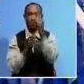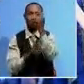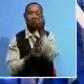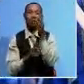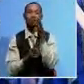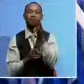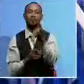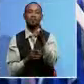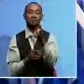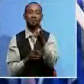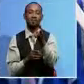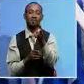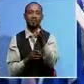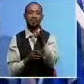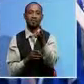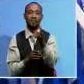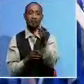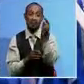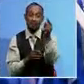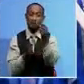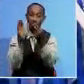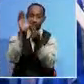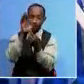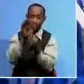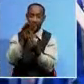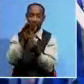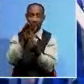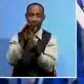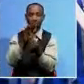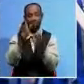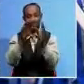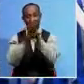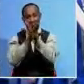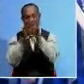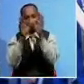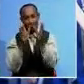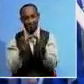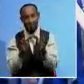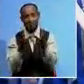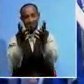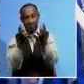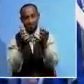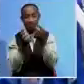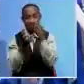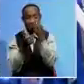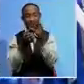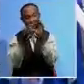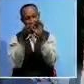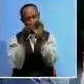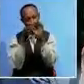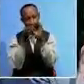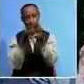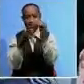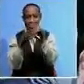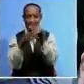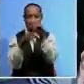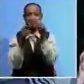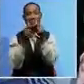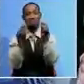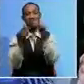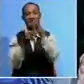And that was an indication that the people of Zambia wanted to see unity in their great